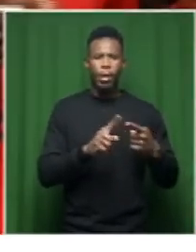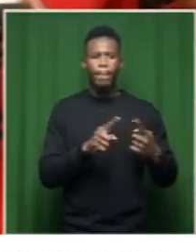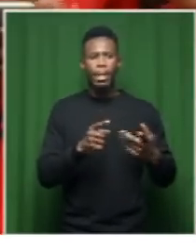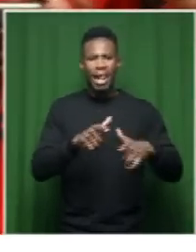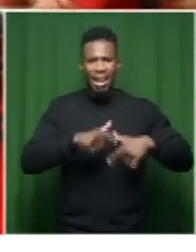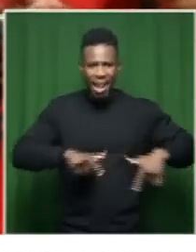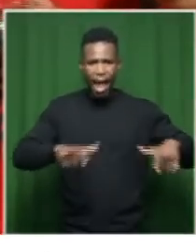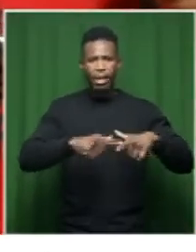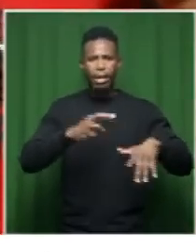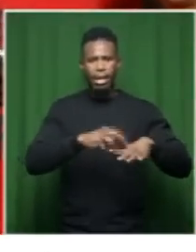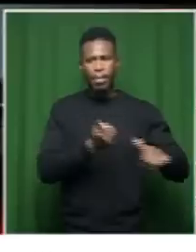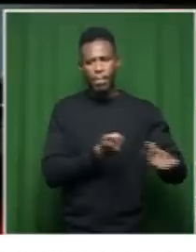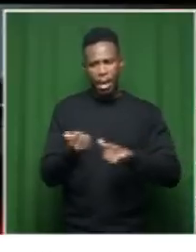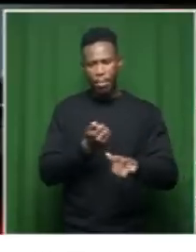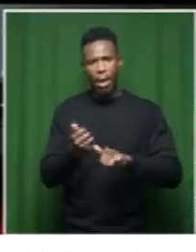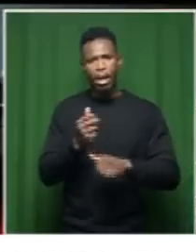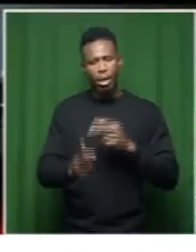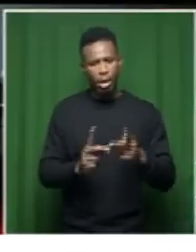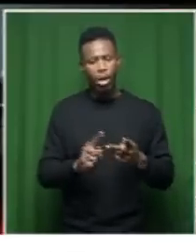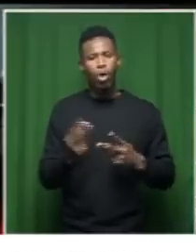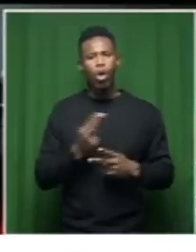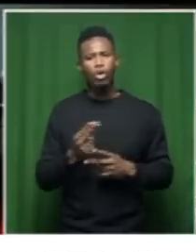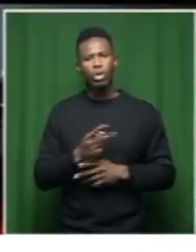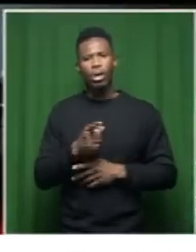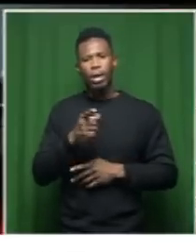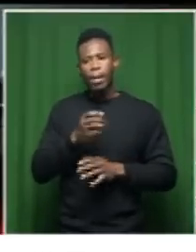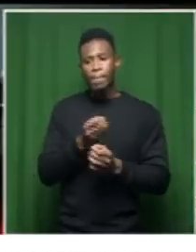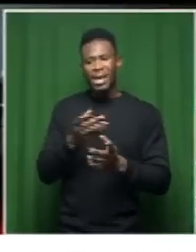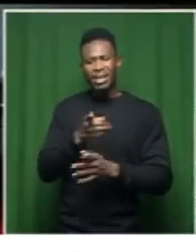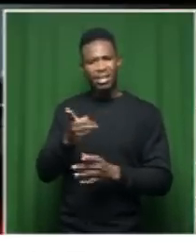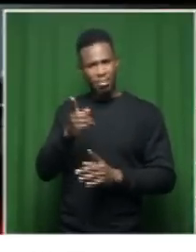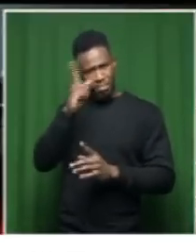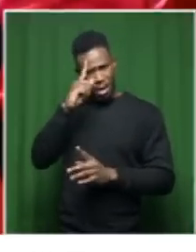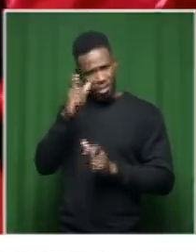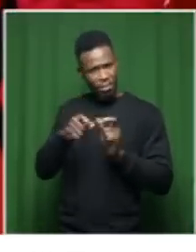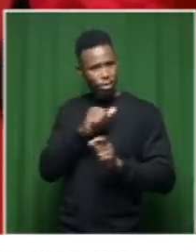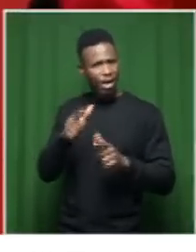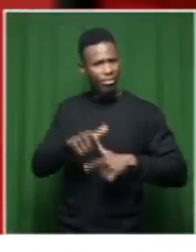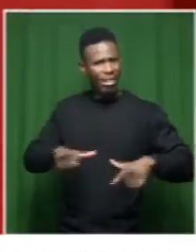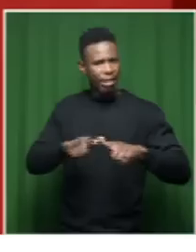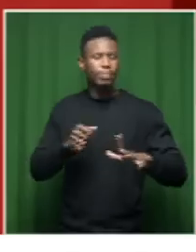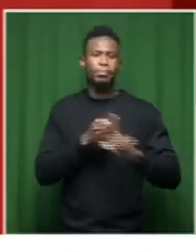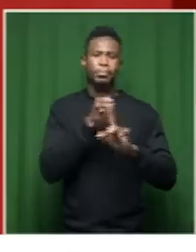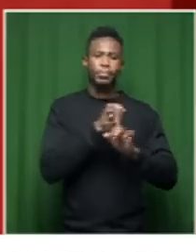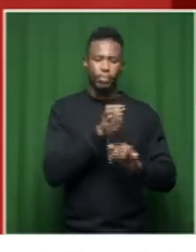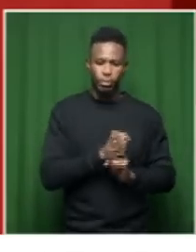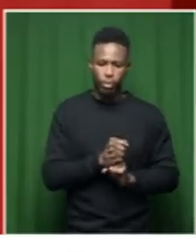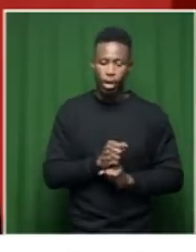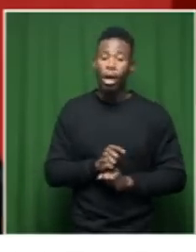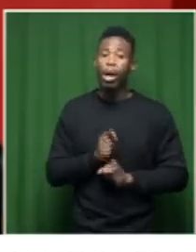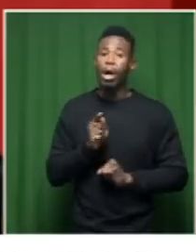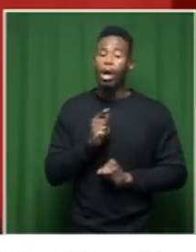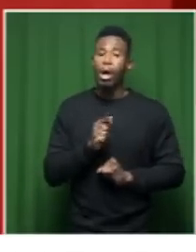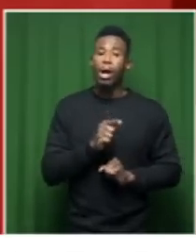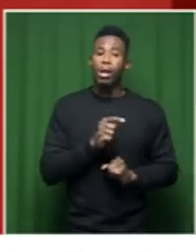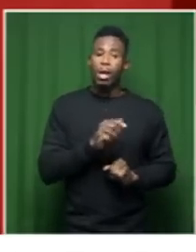without compensation and tackling the plight of the country's black landless majority. The party wasted no time and